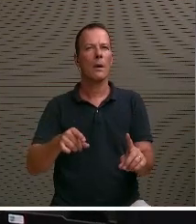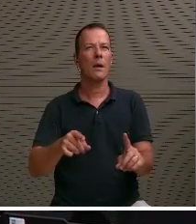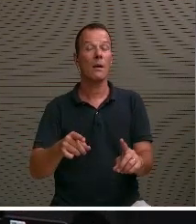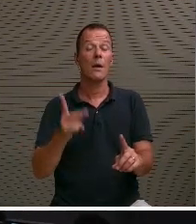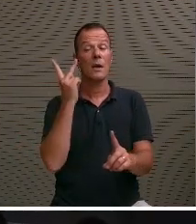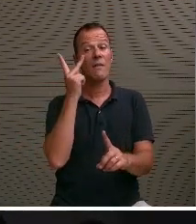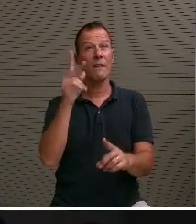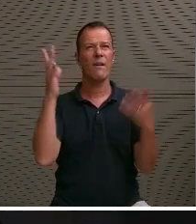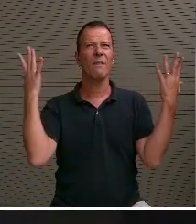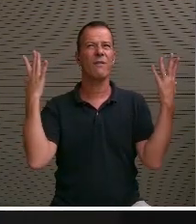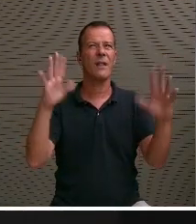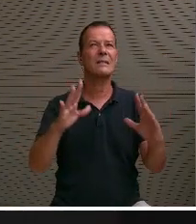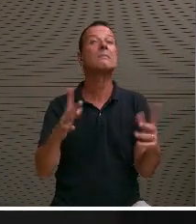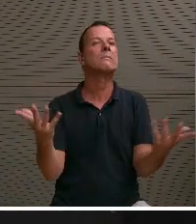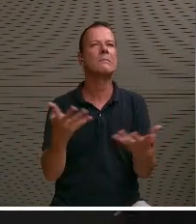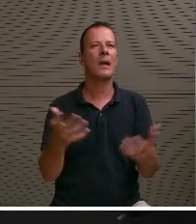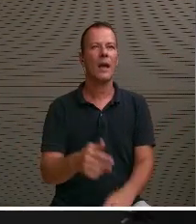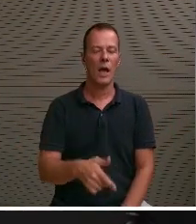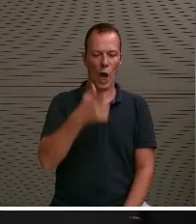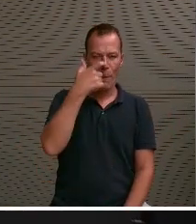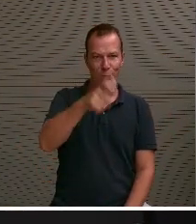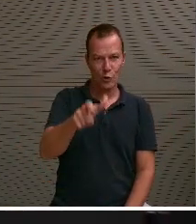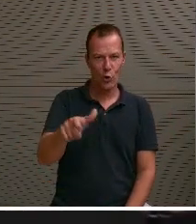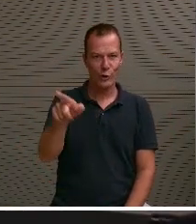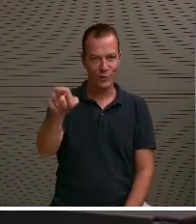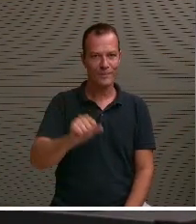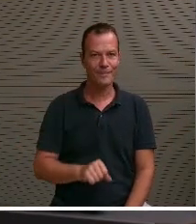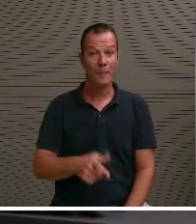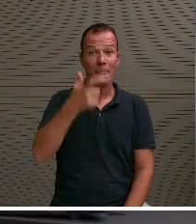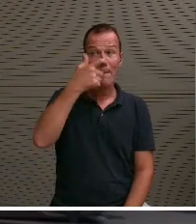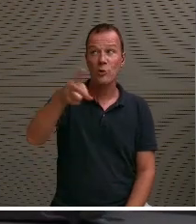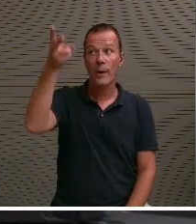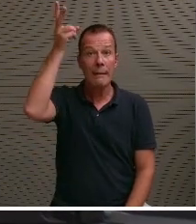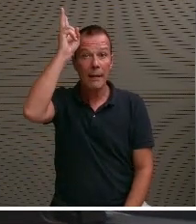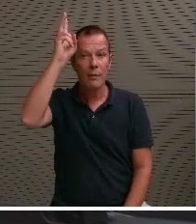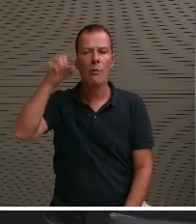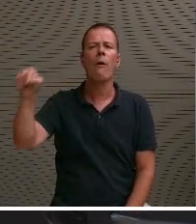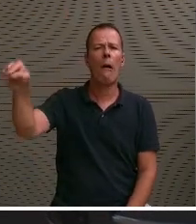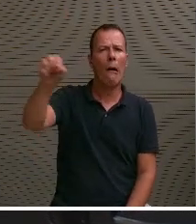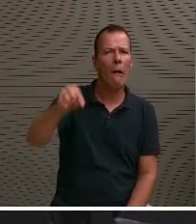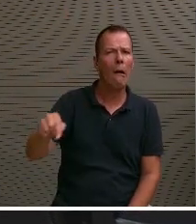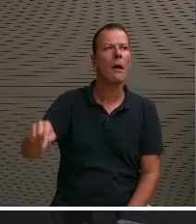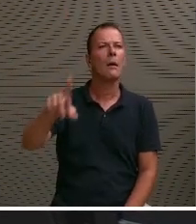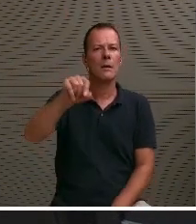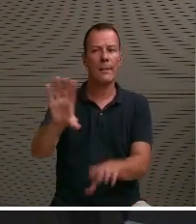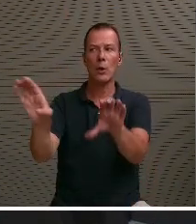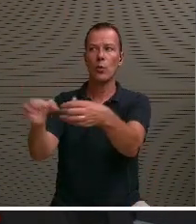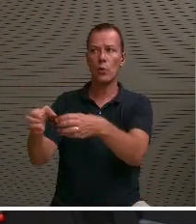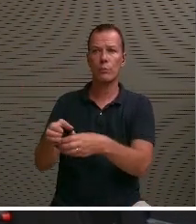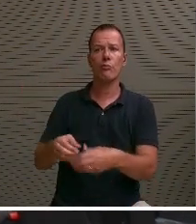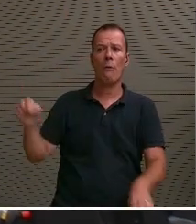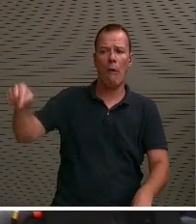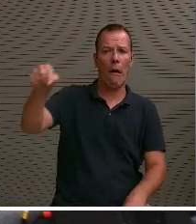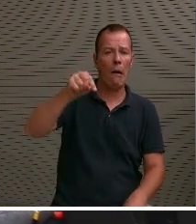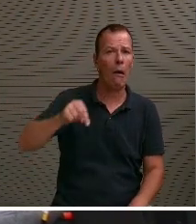people. That we have indigenous peoples and we have people, communities. So, and as you